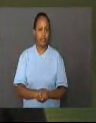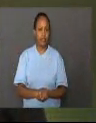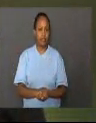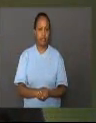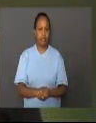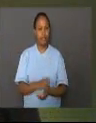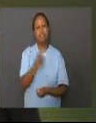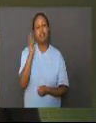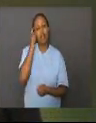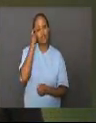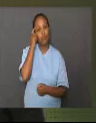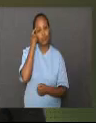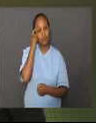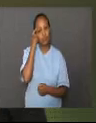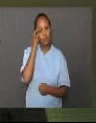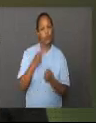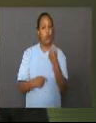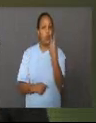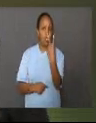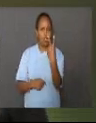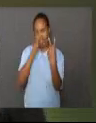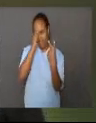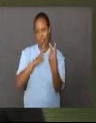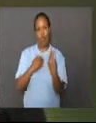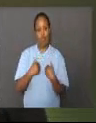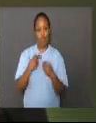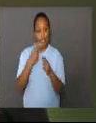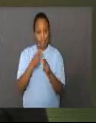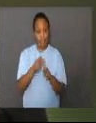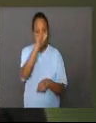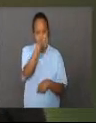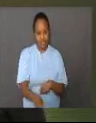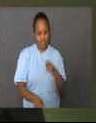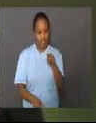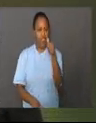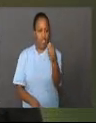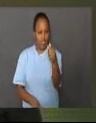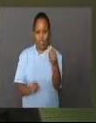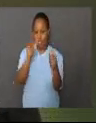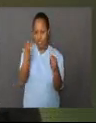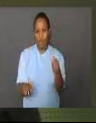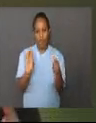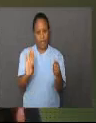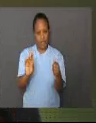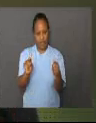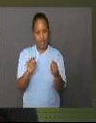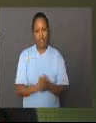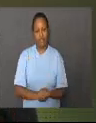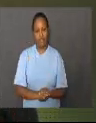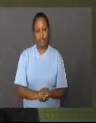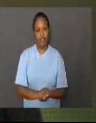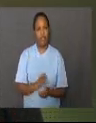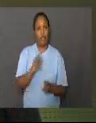Let us suppose that there are two people called A and B.